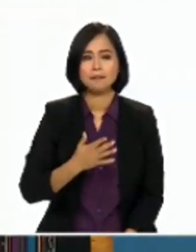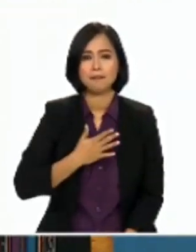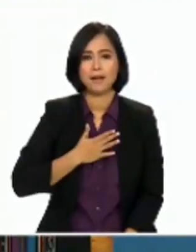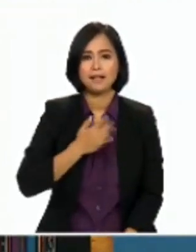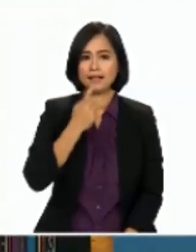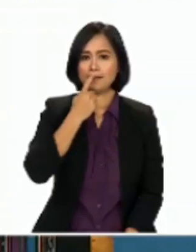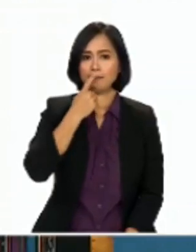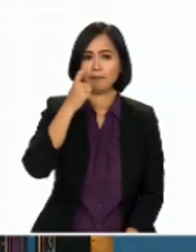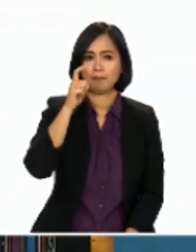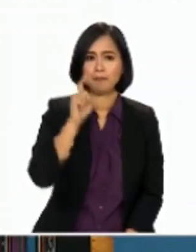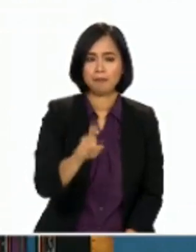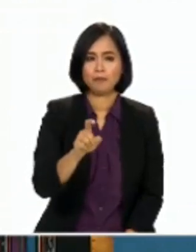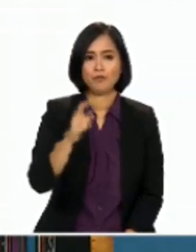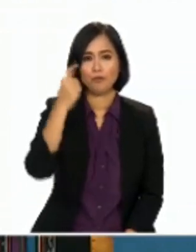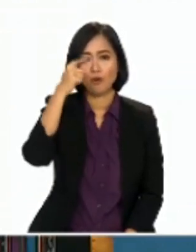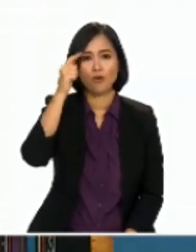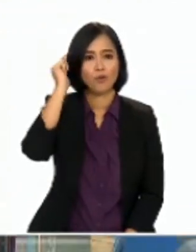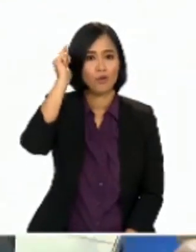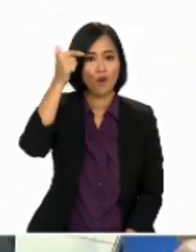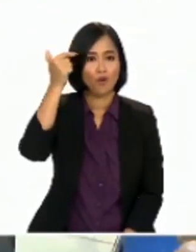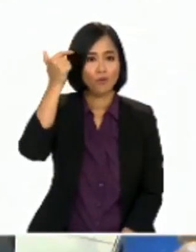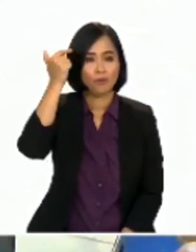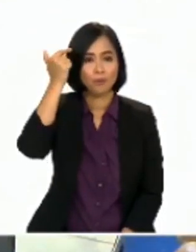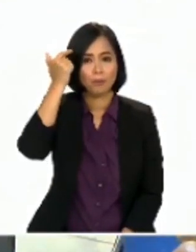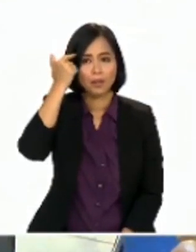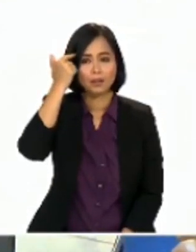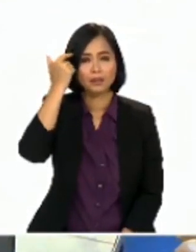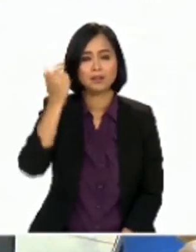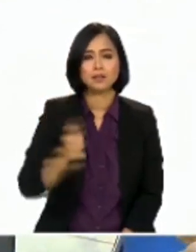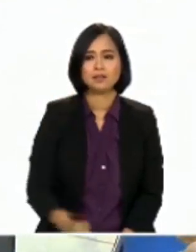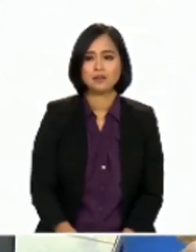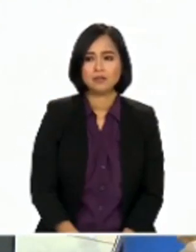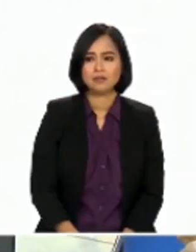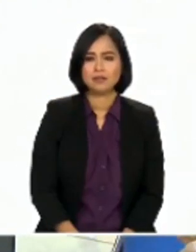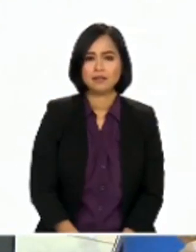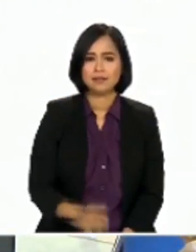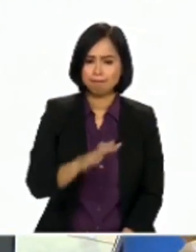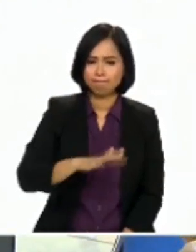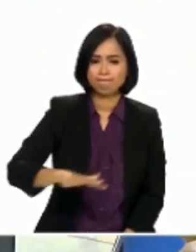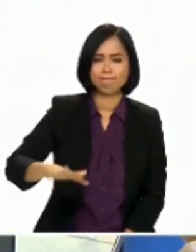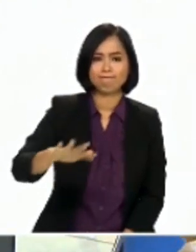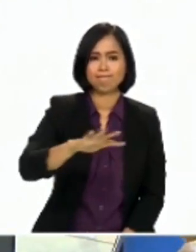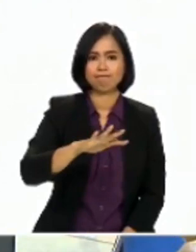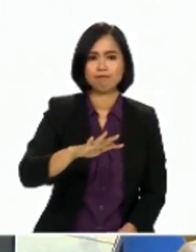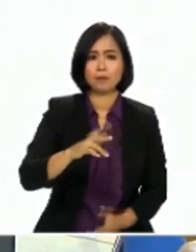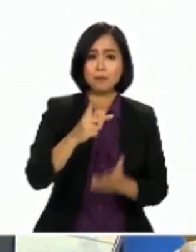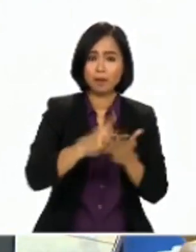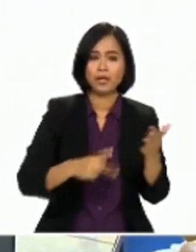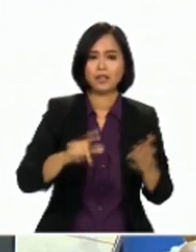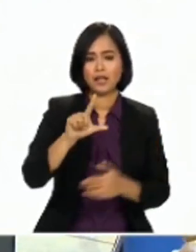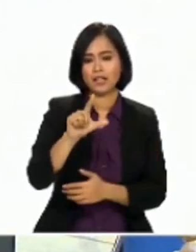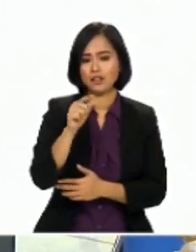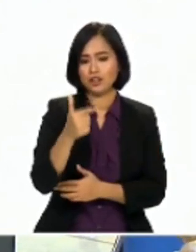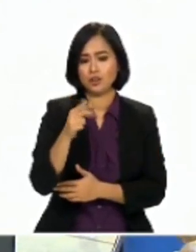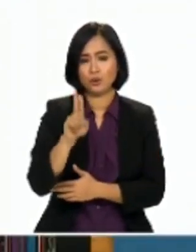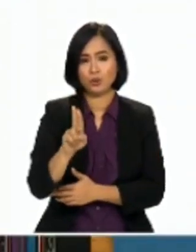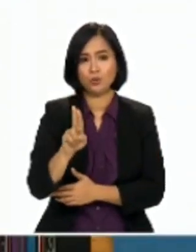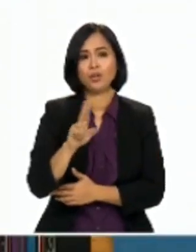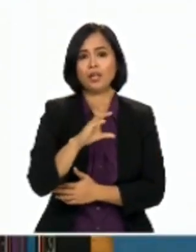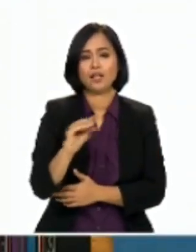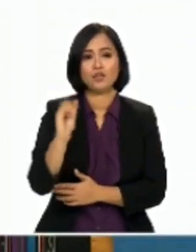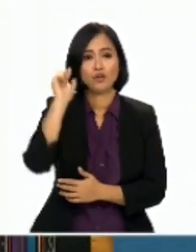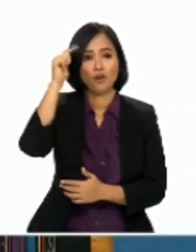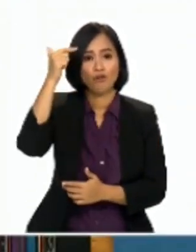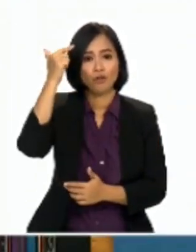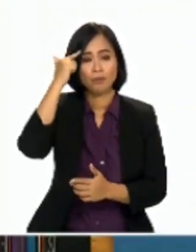to the government and instrumentalities, including the LGUs and the government corporations.